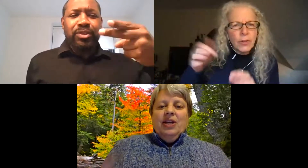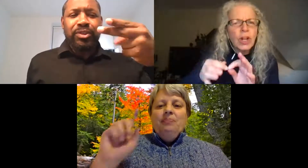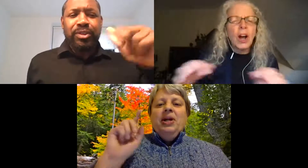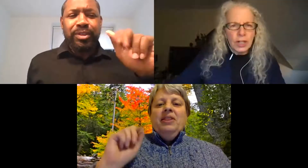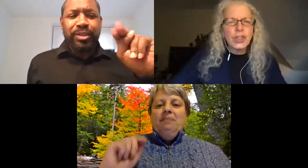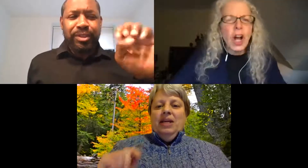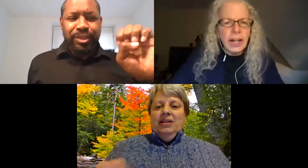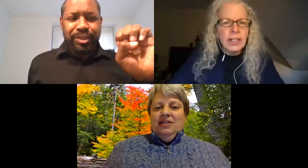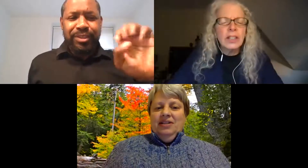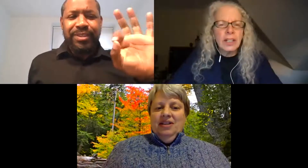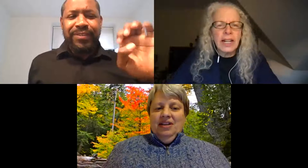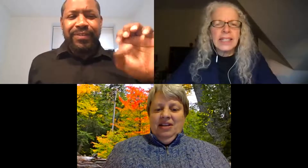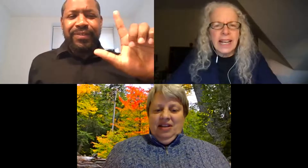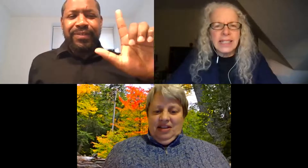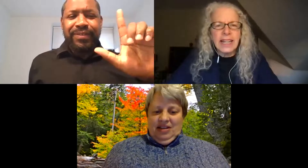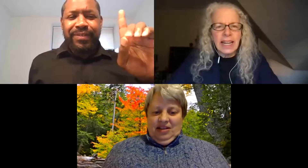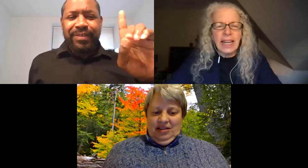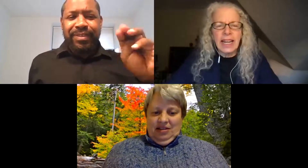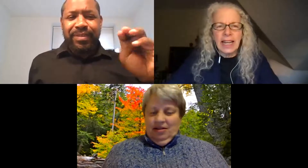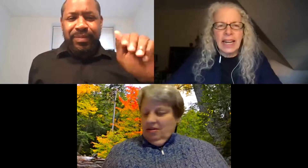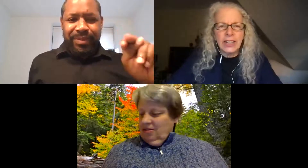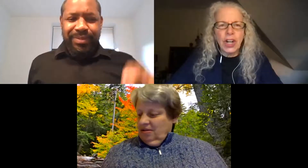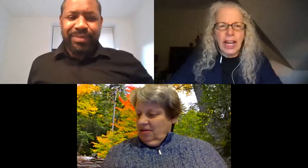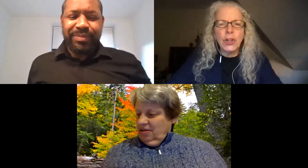So I can put it Oh, in it's the minutes. Shauna. It's